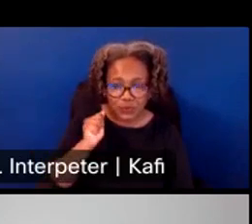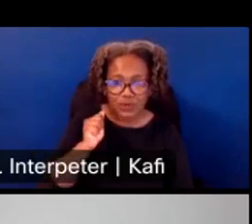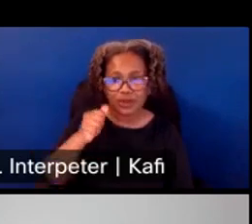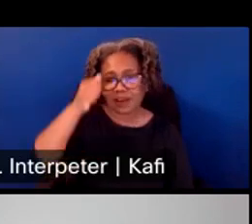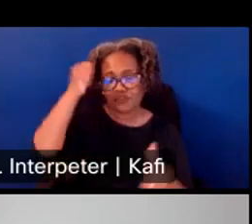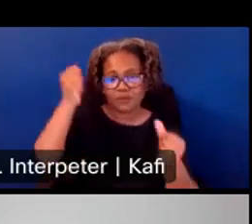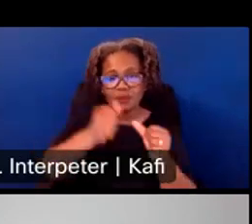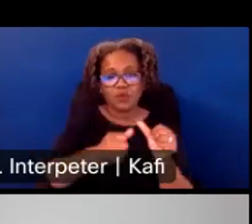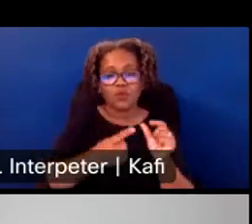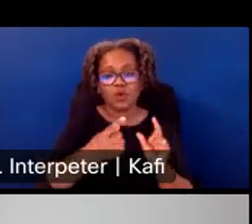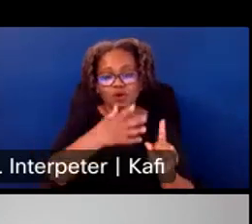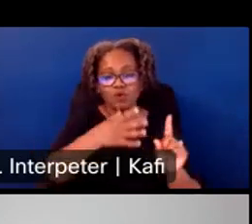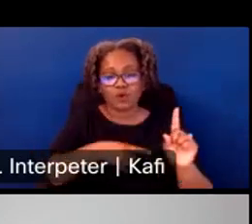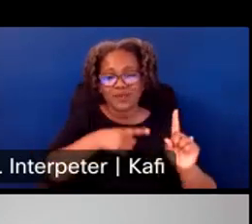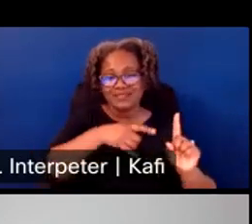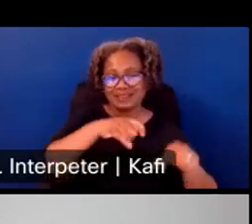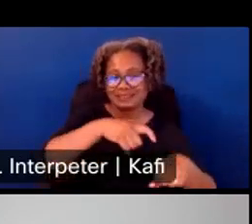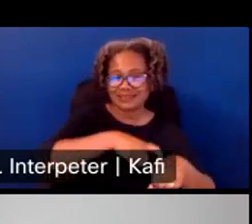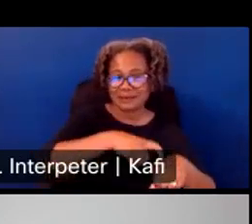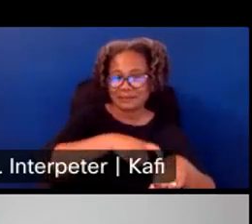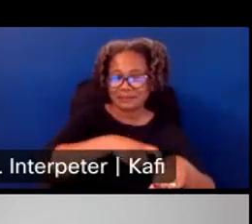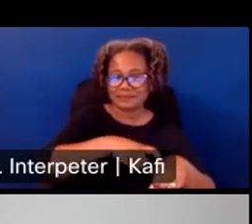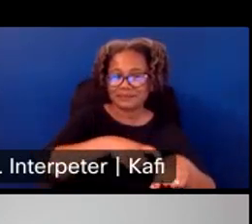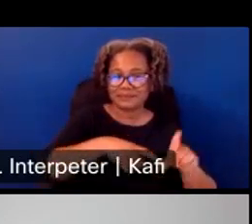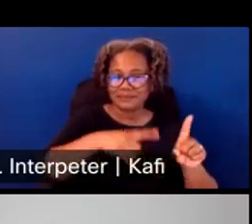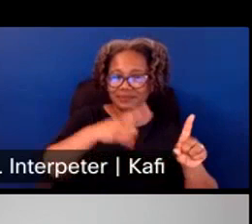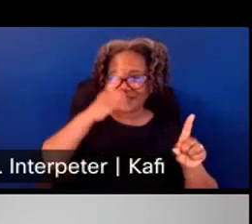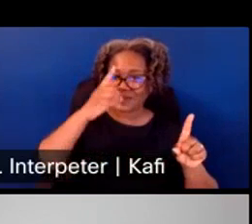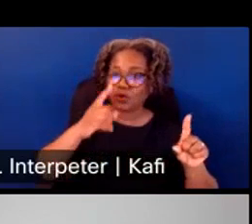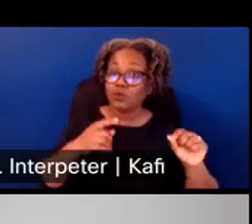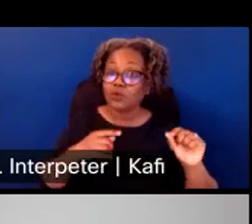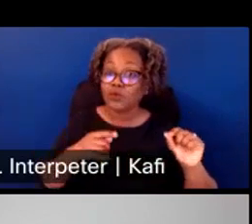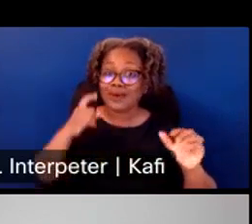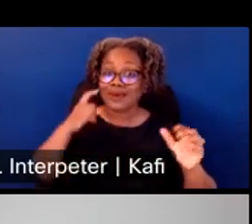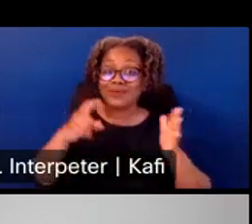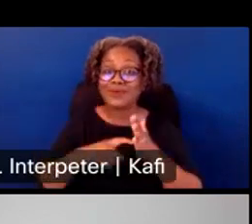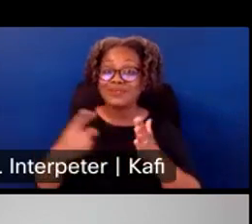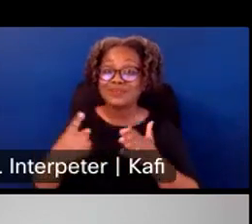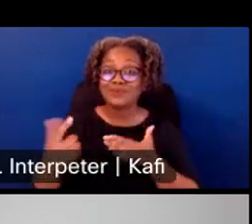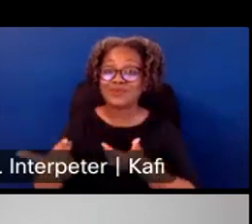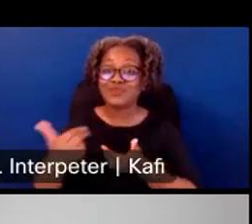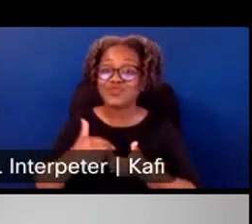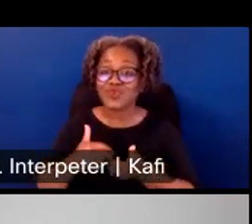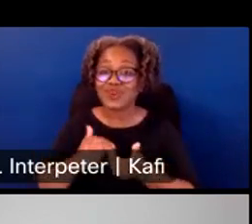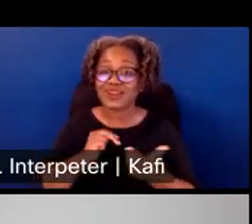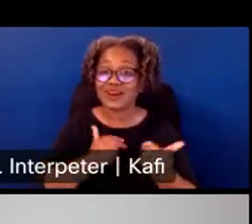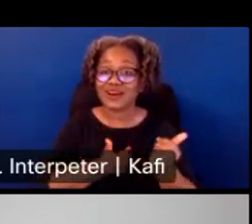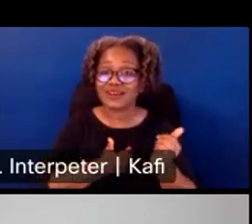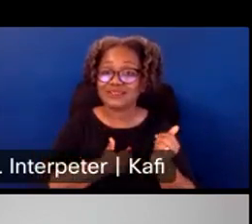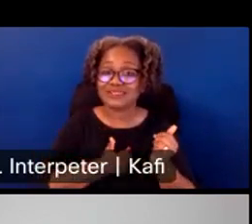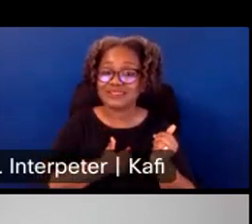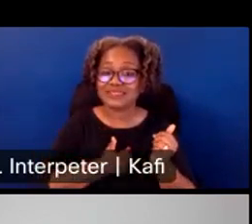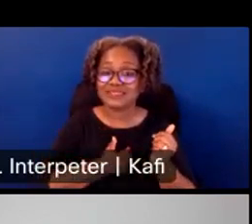she wasn't. Her name was Charlotte. And oh, someone else joined. I'm sorry. It looks like someone else